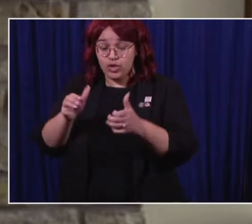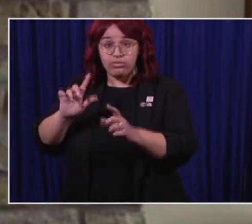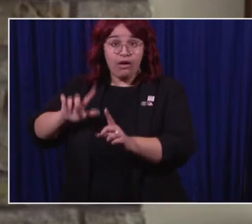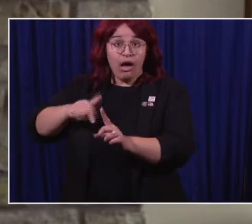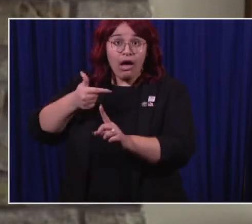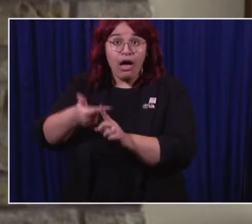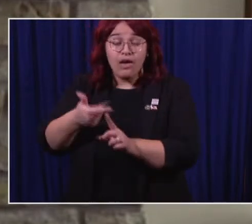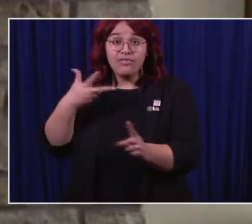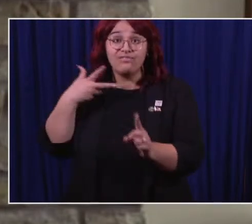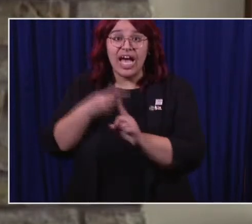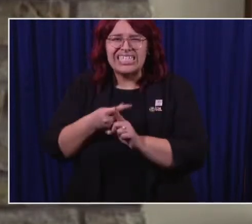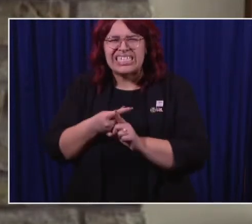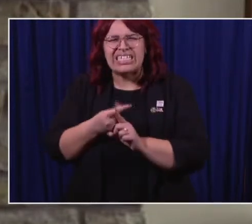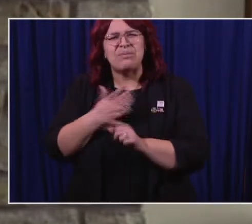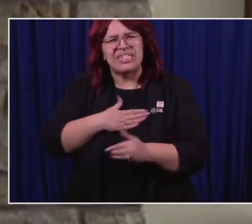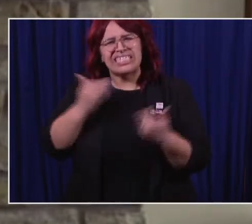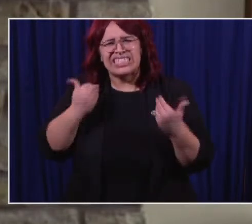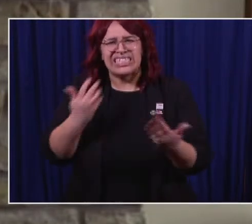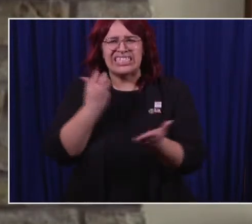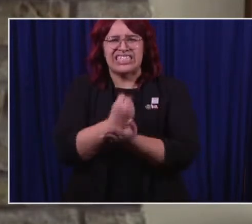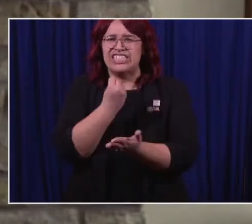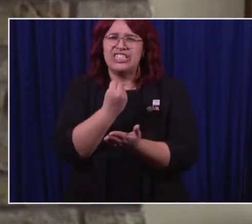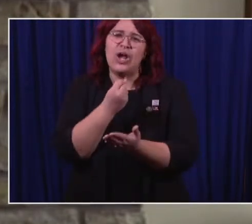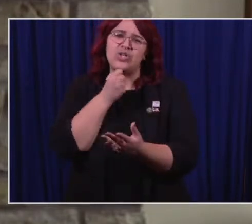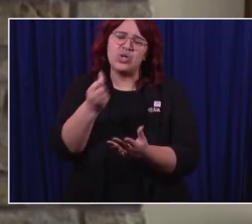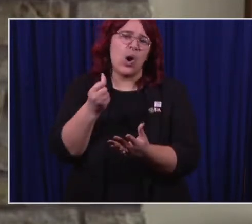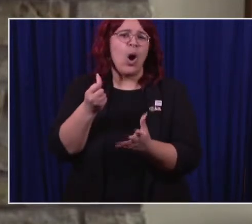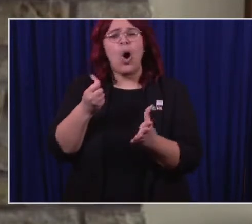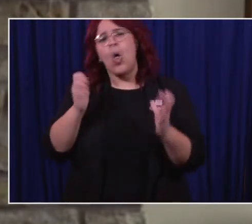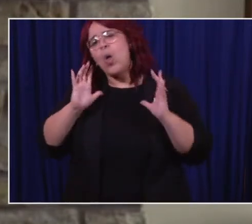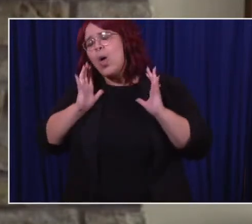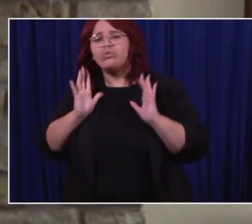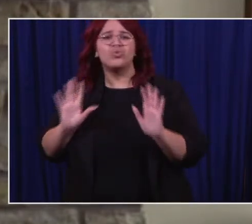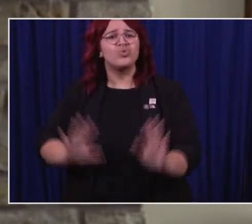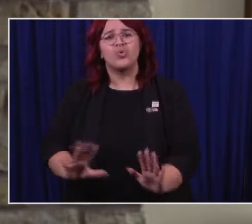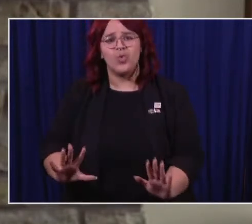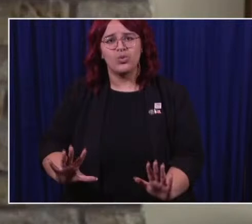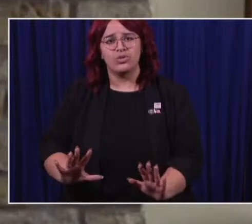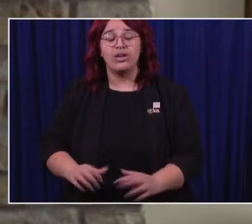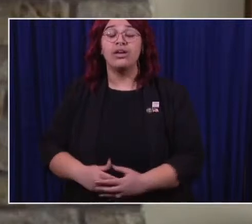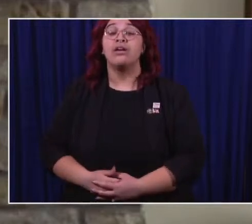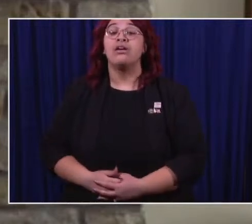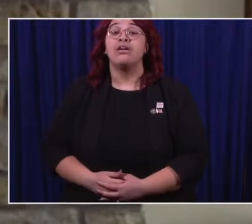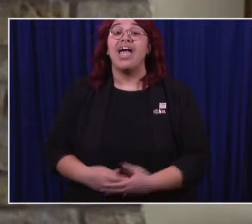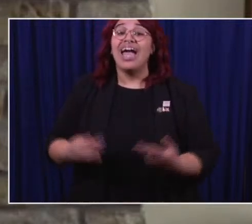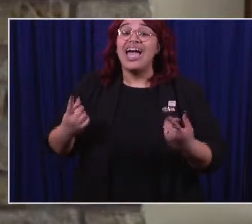fair, or you're at the amusement park, or you're at the Reds